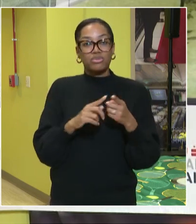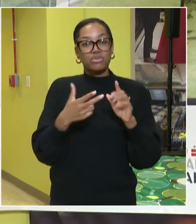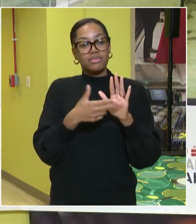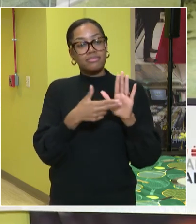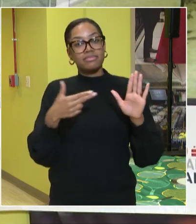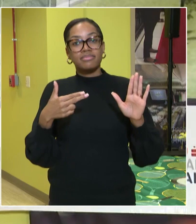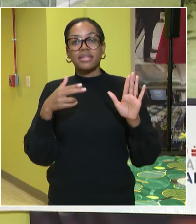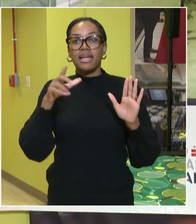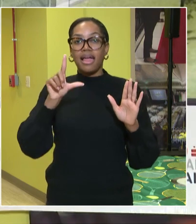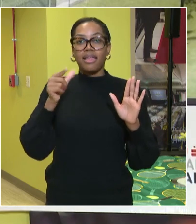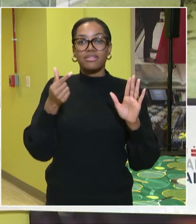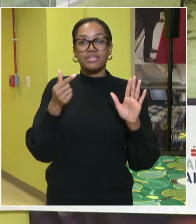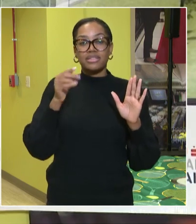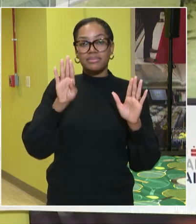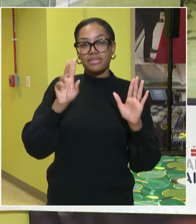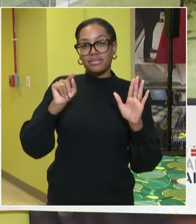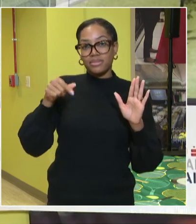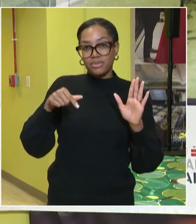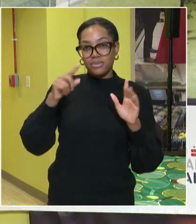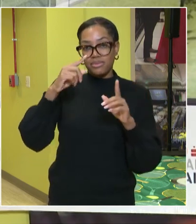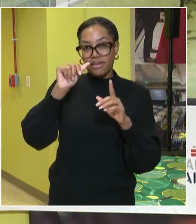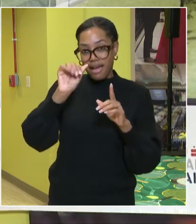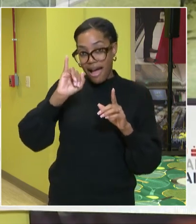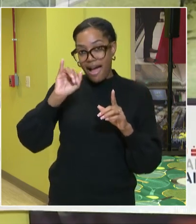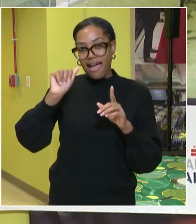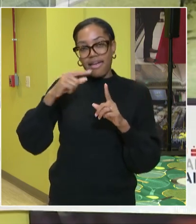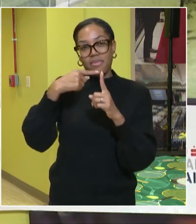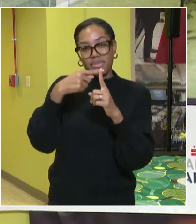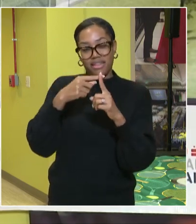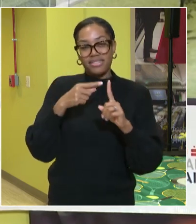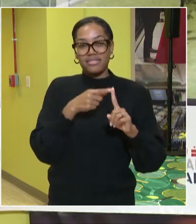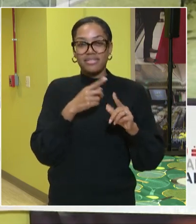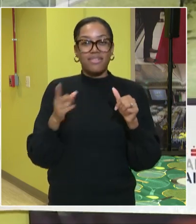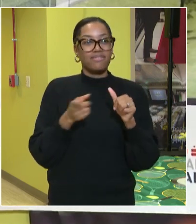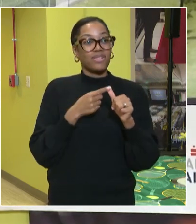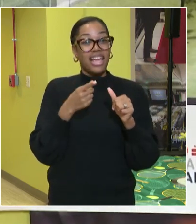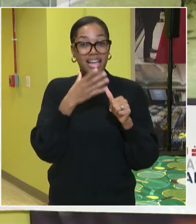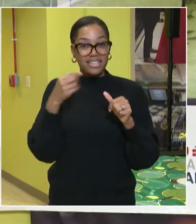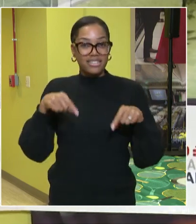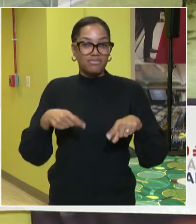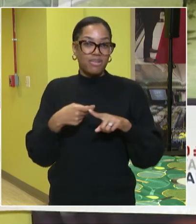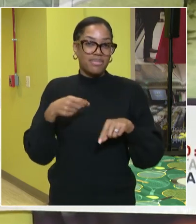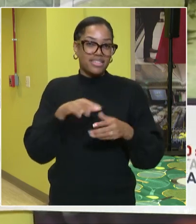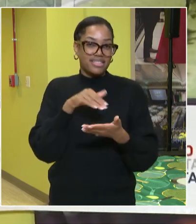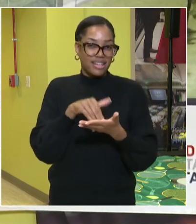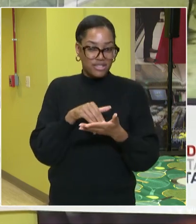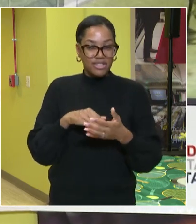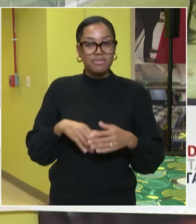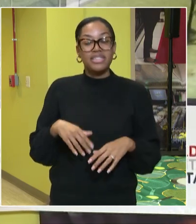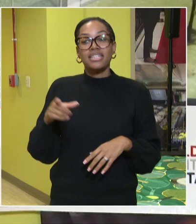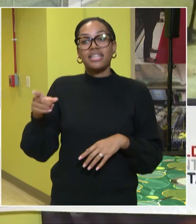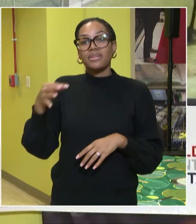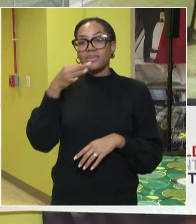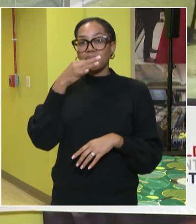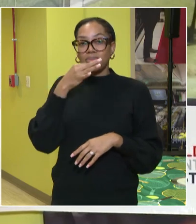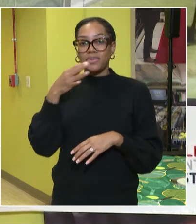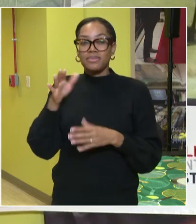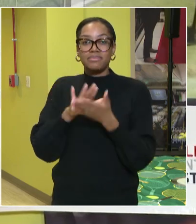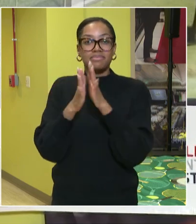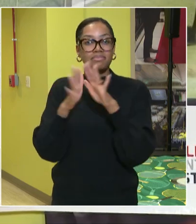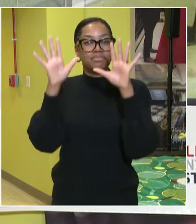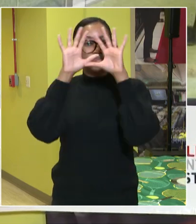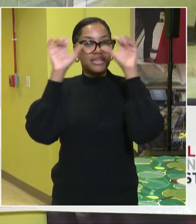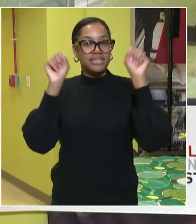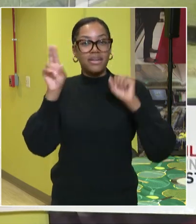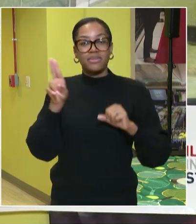another trailblazer and changemaker to walk the halls of Southeast Tennis and Learning Center. Ladies and gentlemen, the incumbent president of the United States